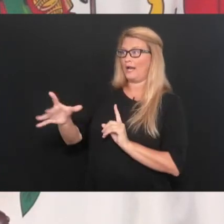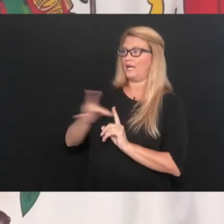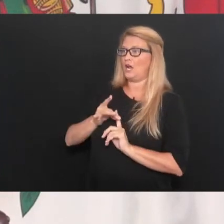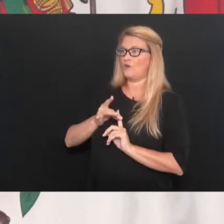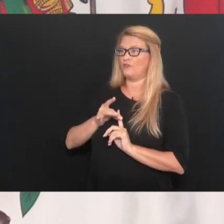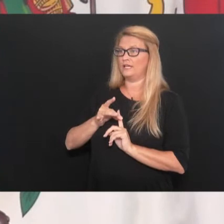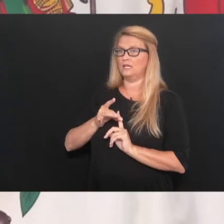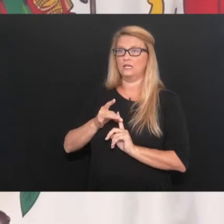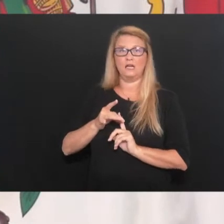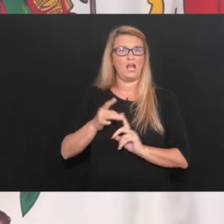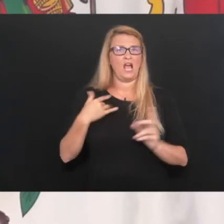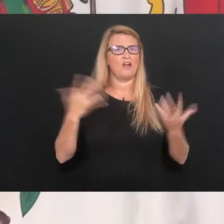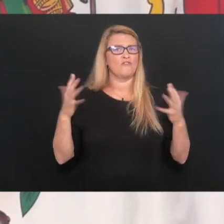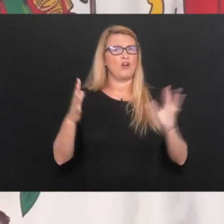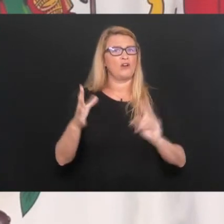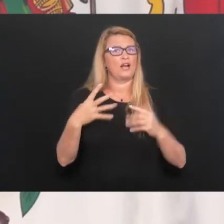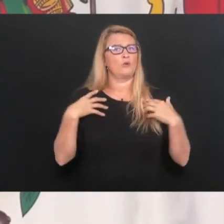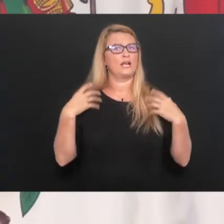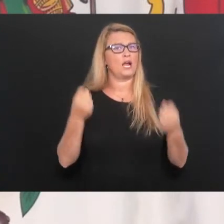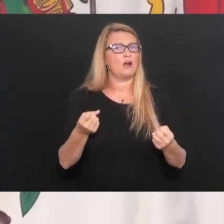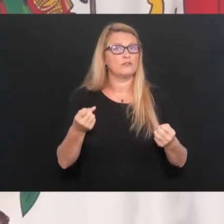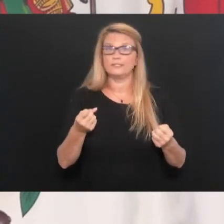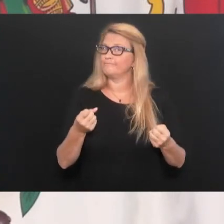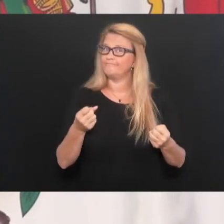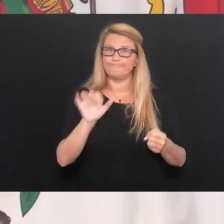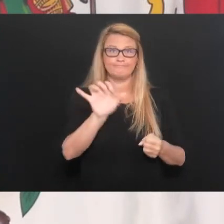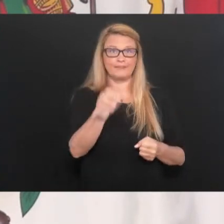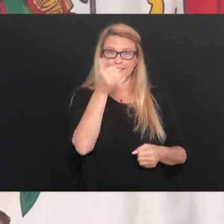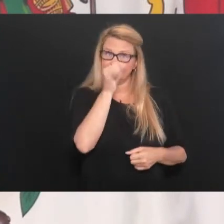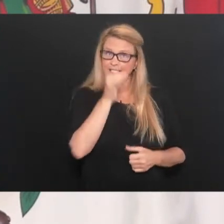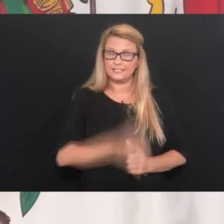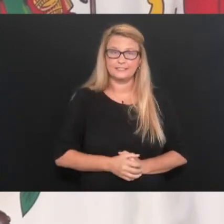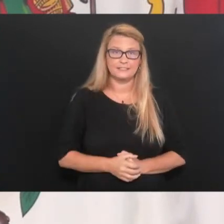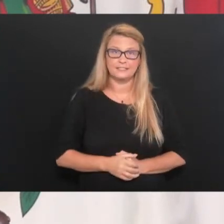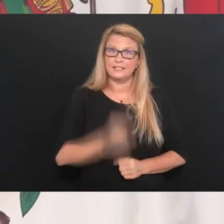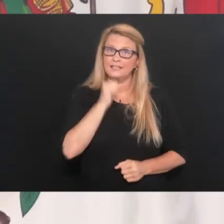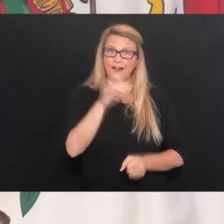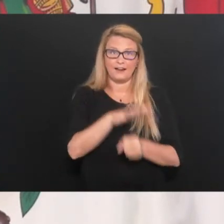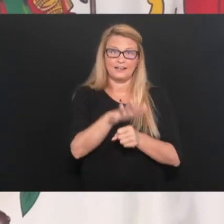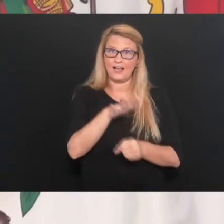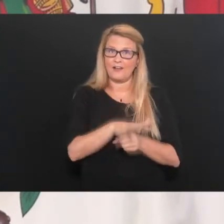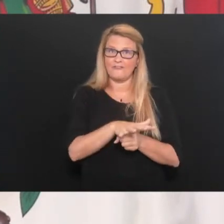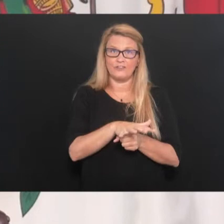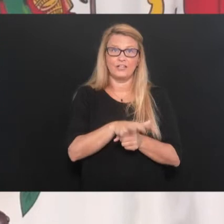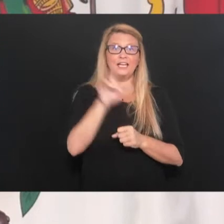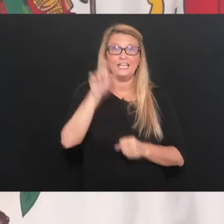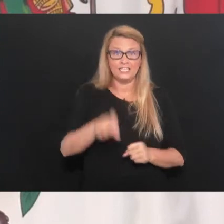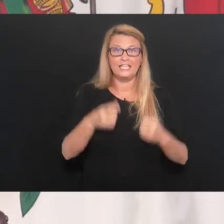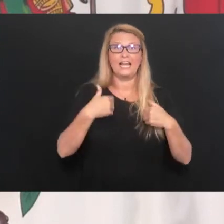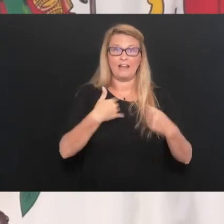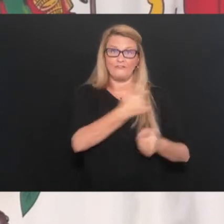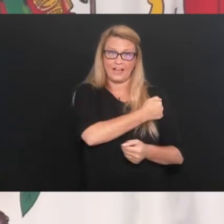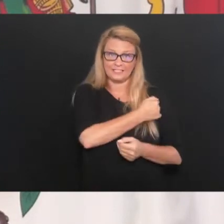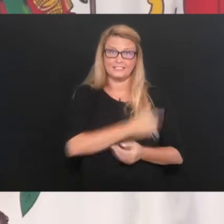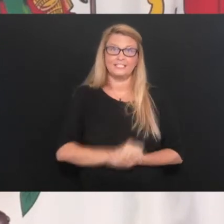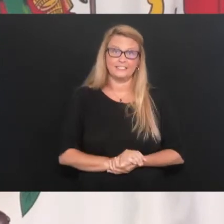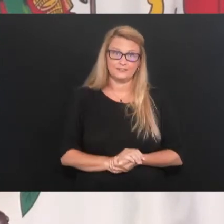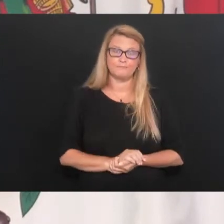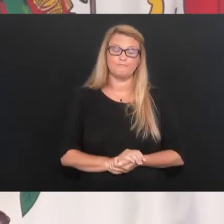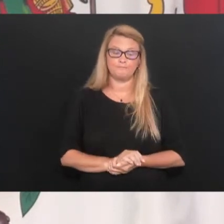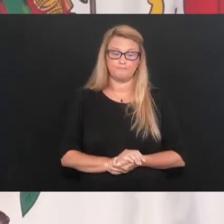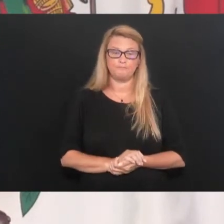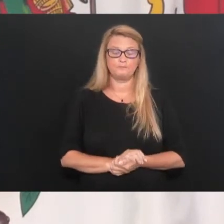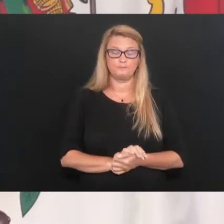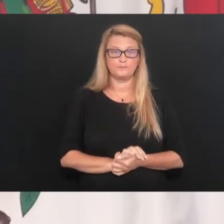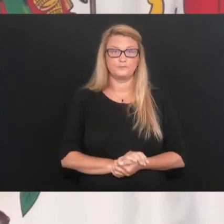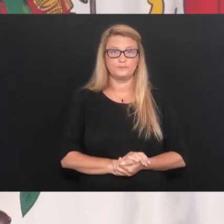I'm in good shape. I've had it, I don't need to get vaccinated. You're being silly. It's not good enough. You need to be vaccinated. From